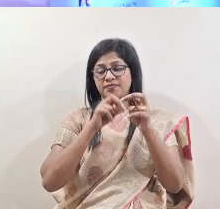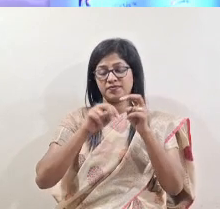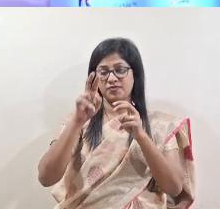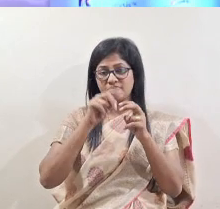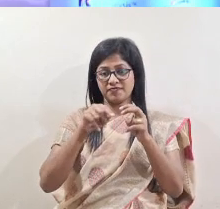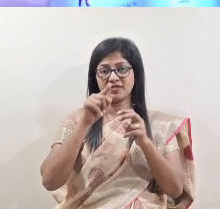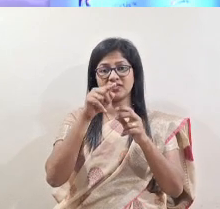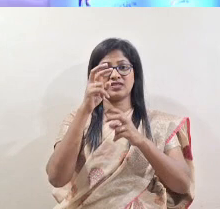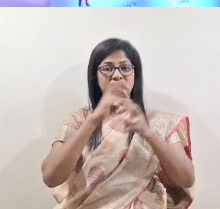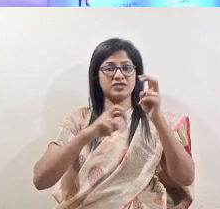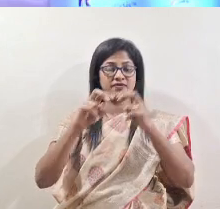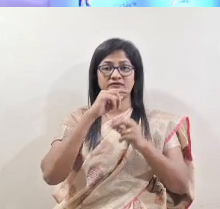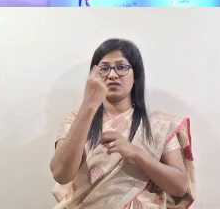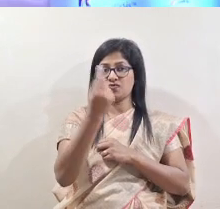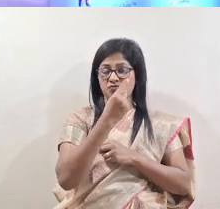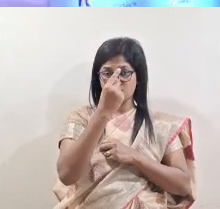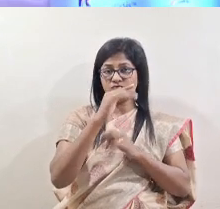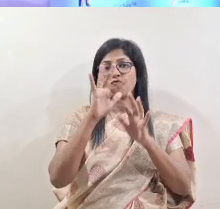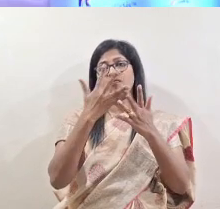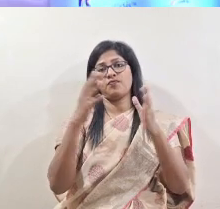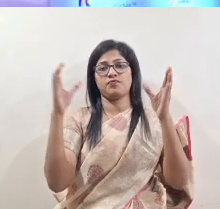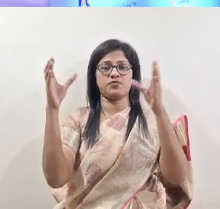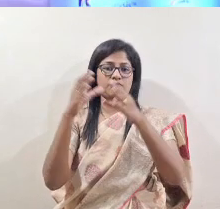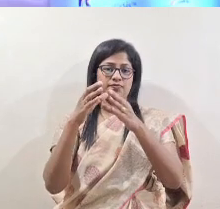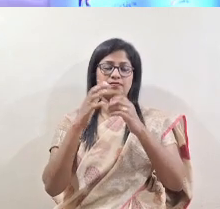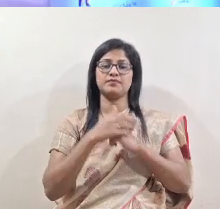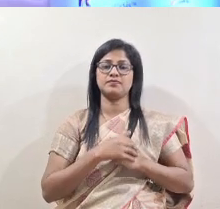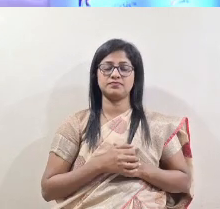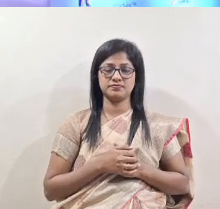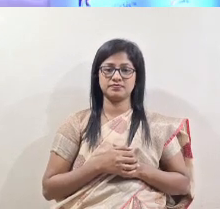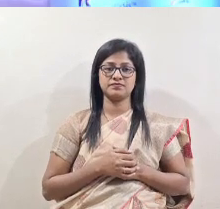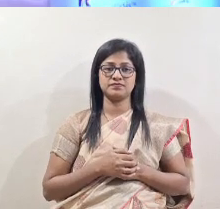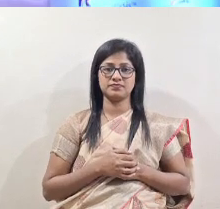to their movement, whether they are traveling alone or in a group.